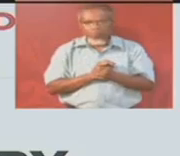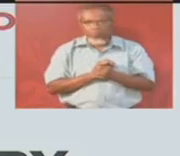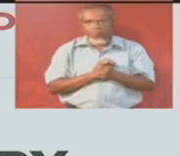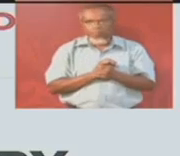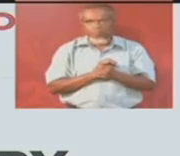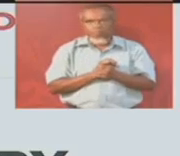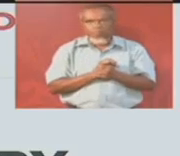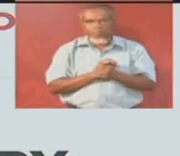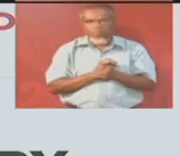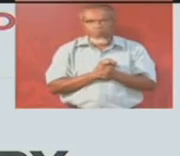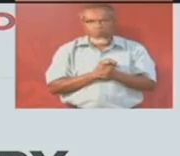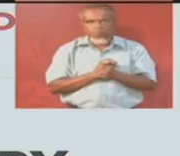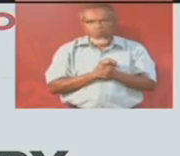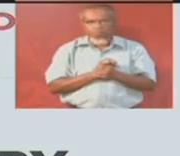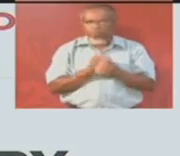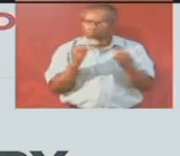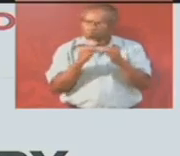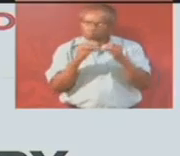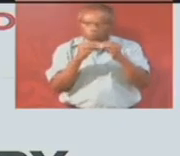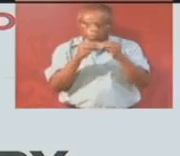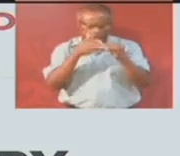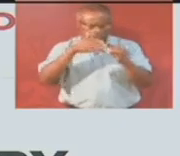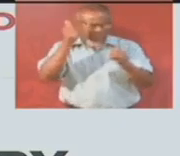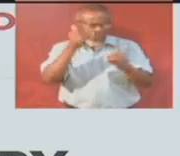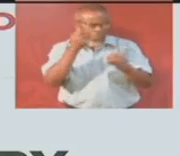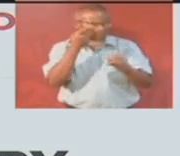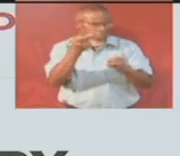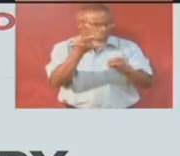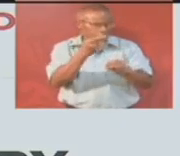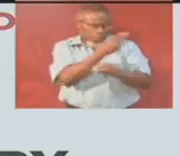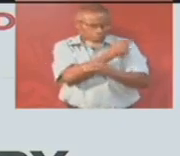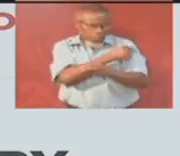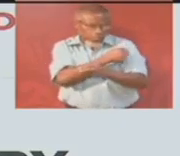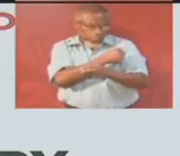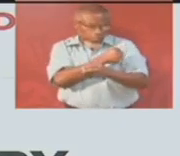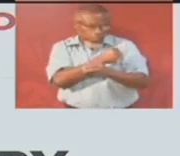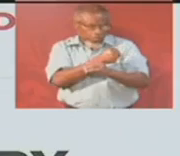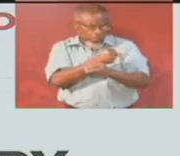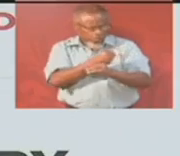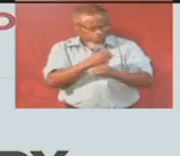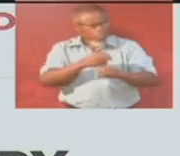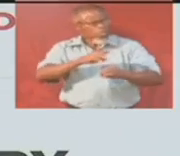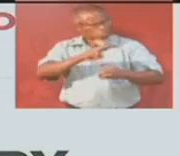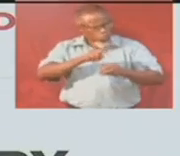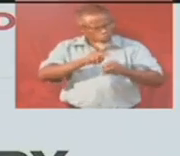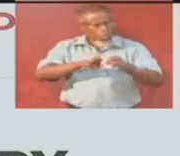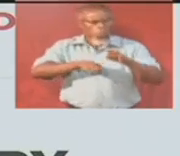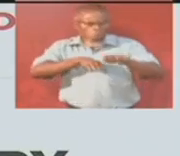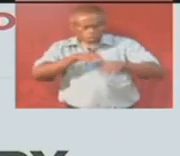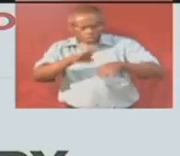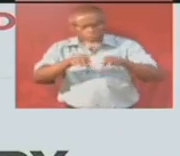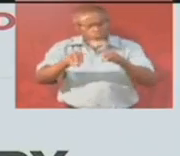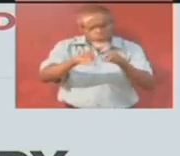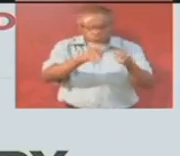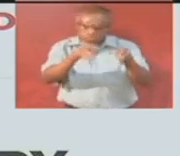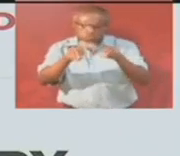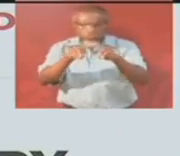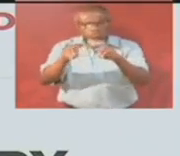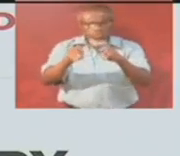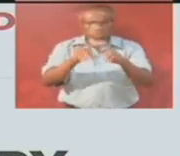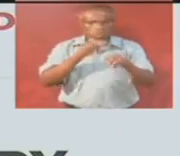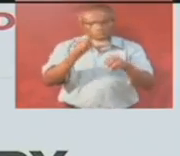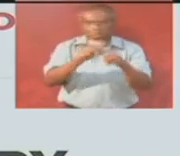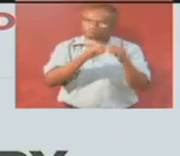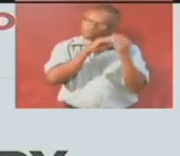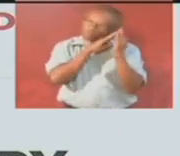are ambulatory patients, most of them. So that's a good sign. But yes, there's a plan B and a plan